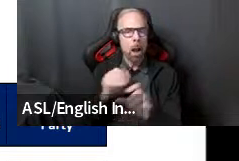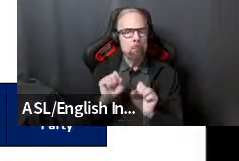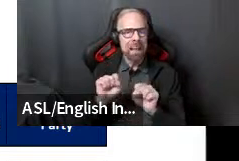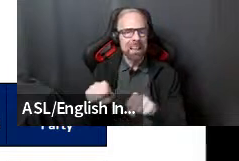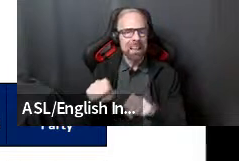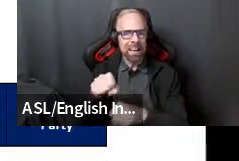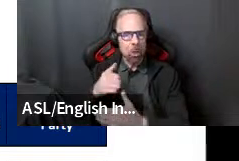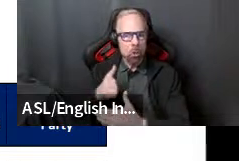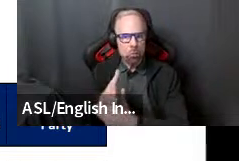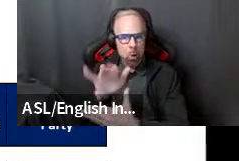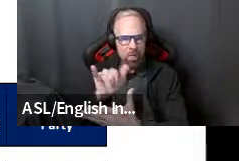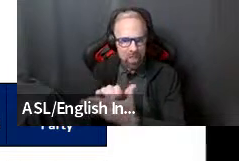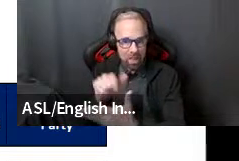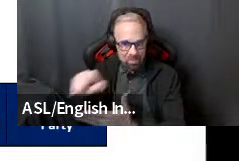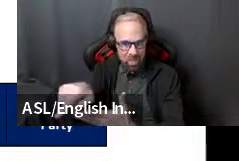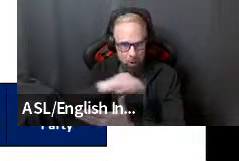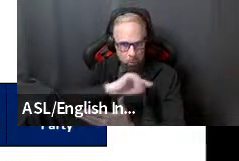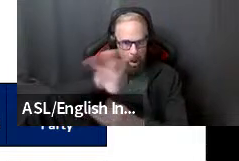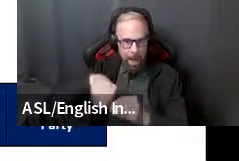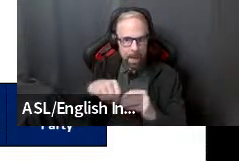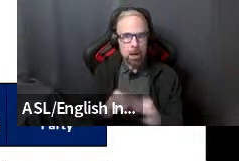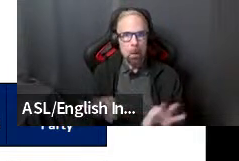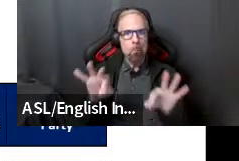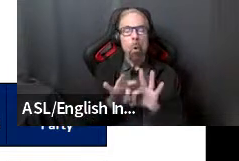pretty important segment from,